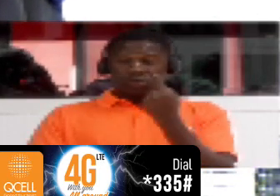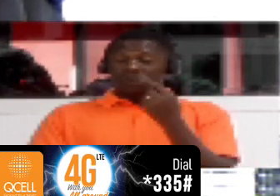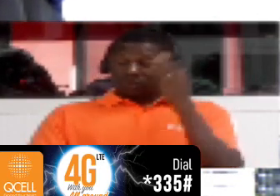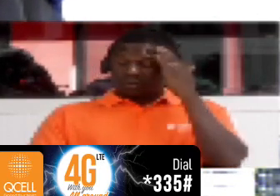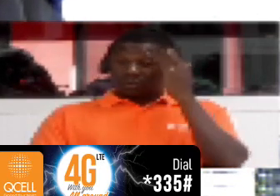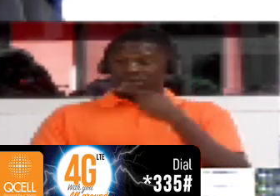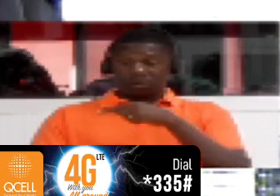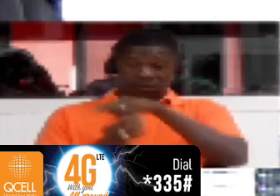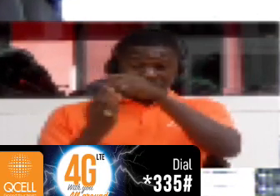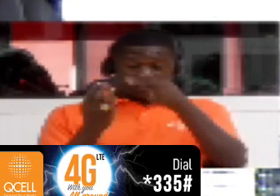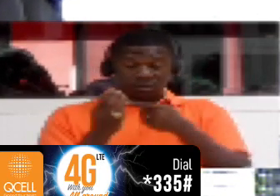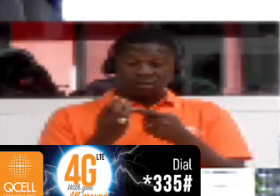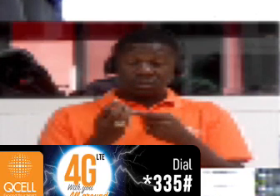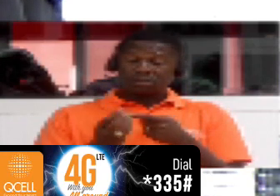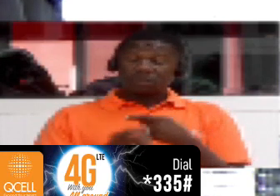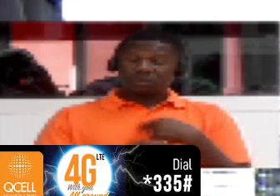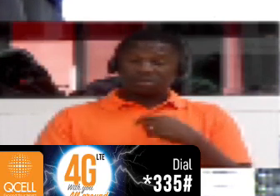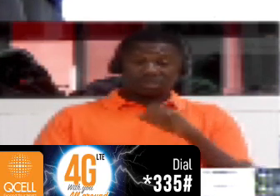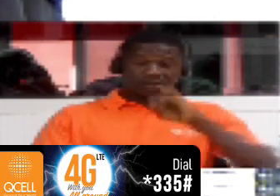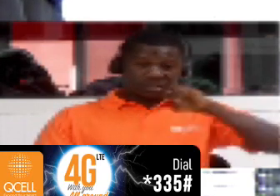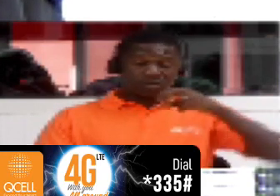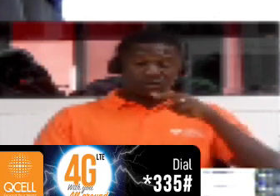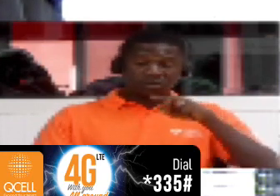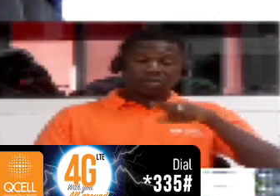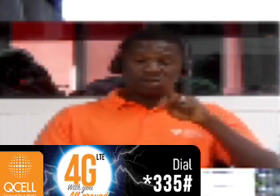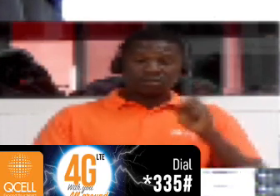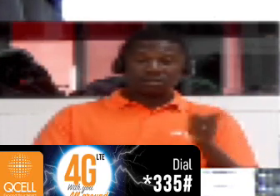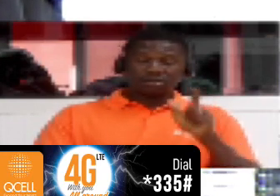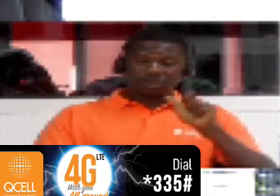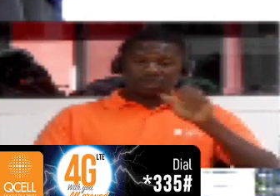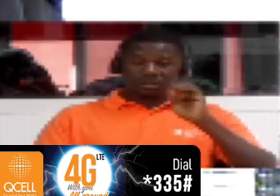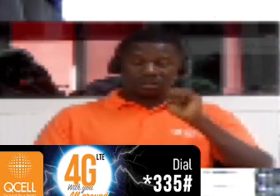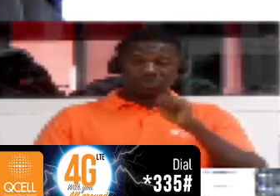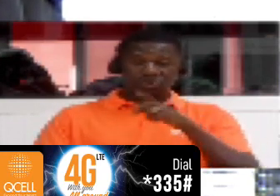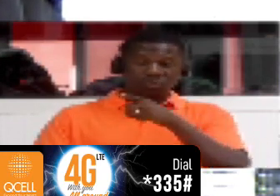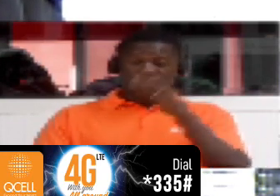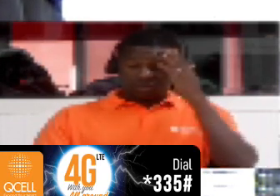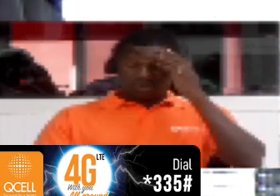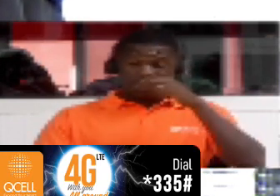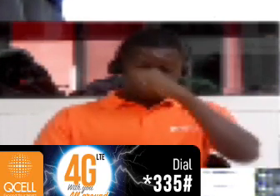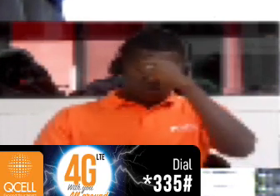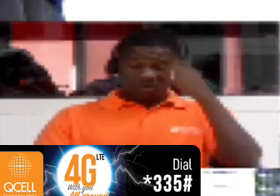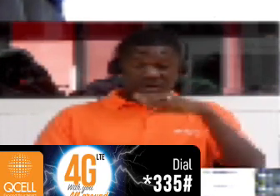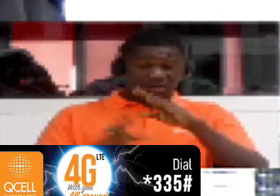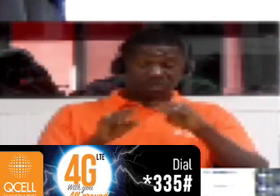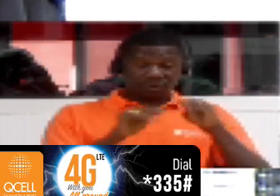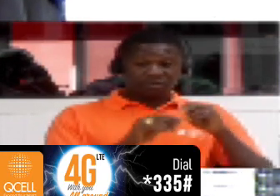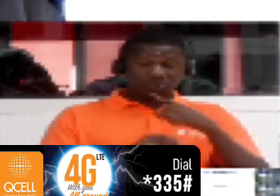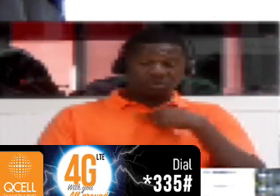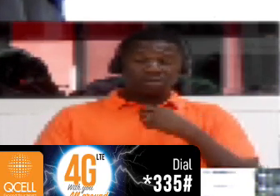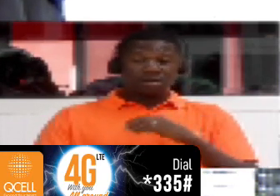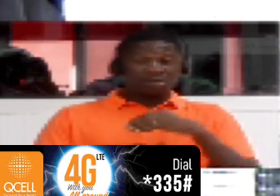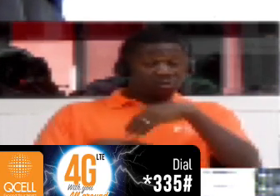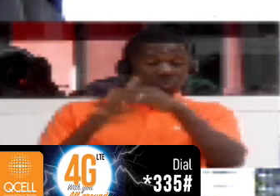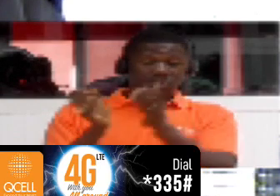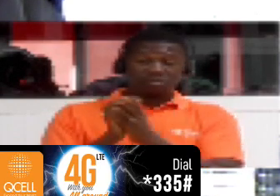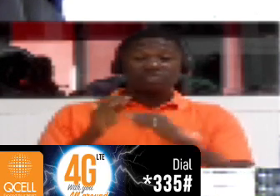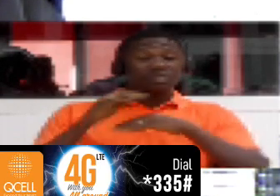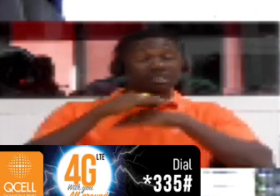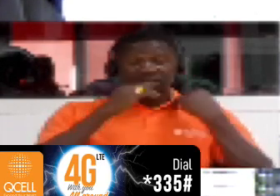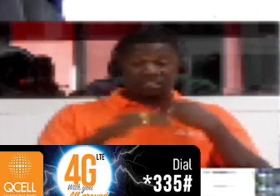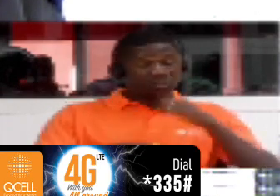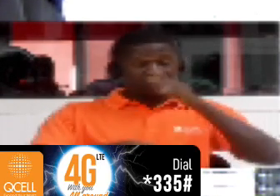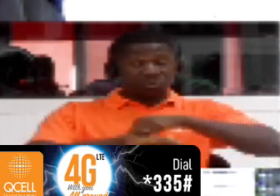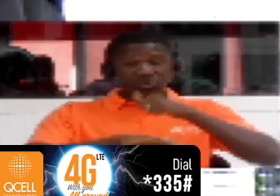you knew their modus operandi. You knew that these were a bunch of killers, torturers, and